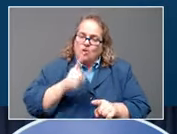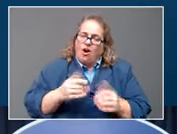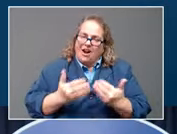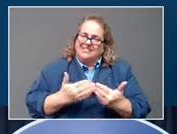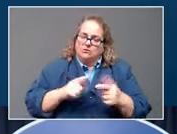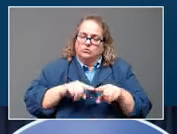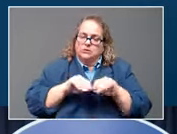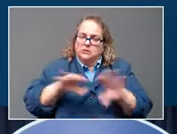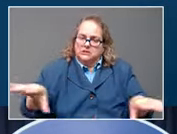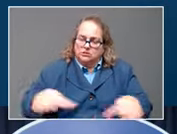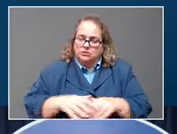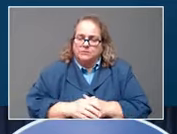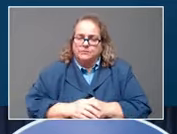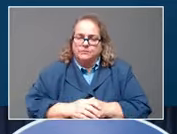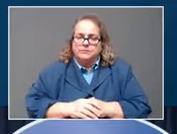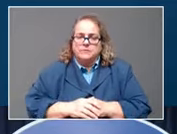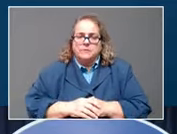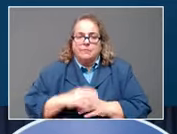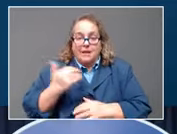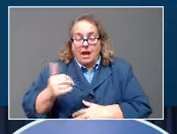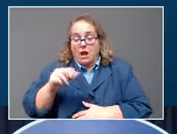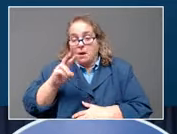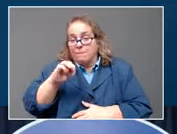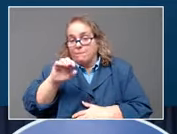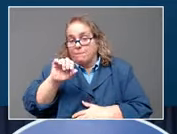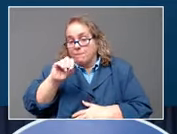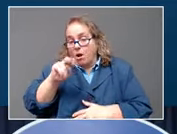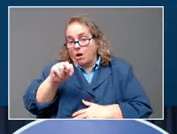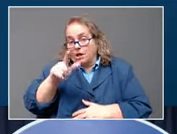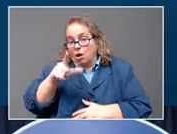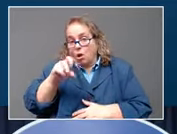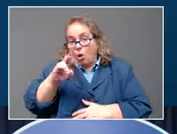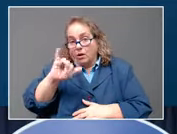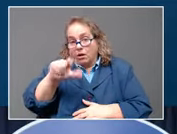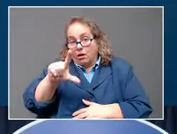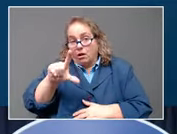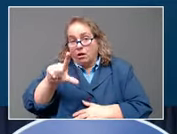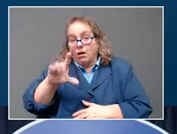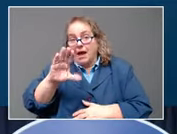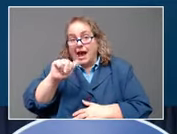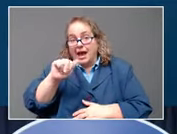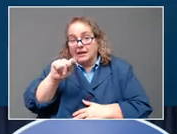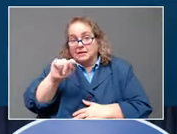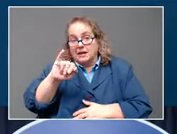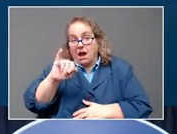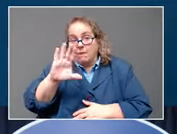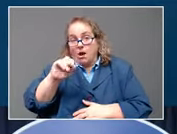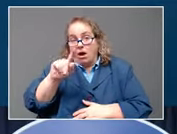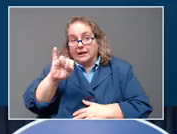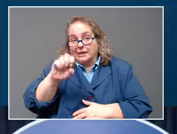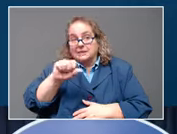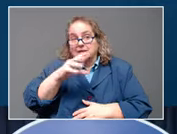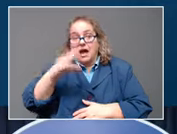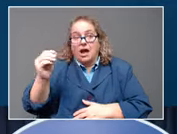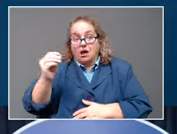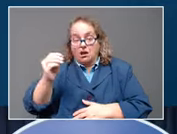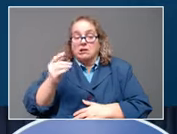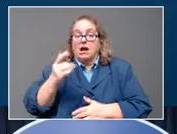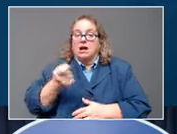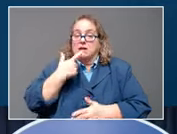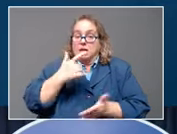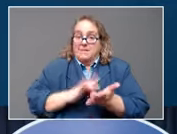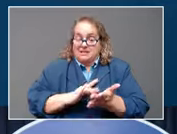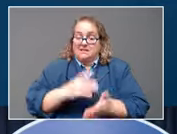touch on monoclonal antibodies and oral antiviral medications. If we could put the last slide, please. As